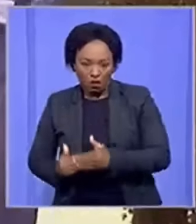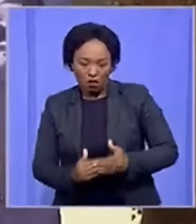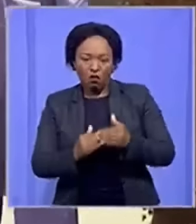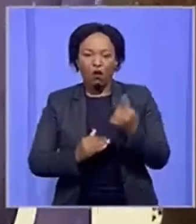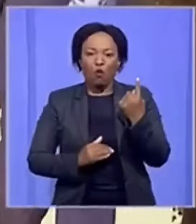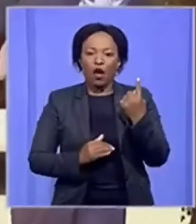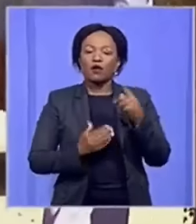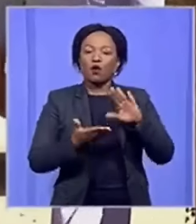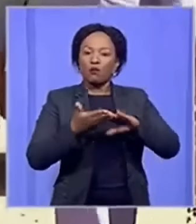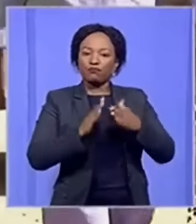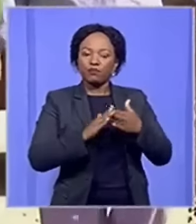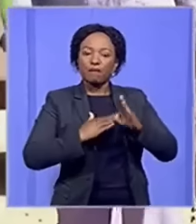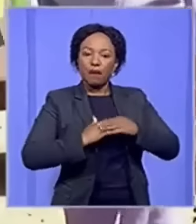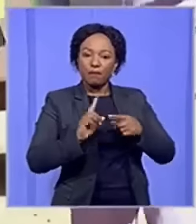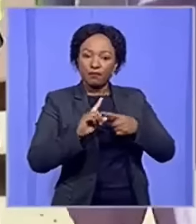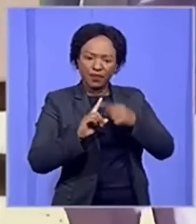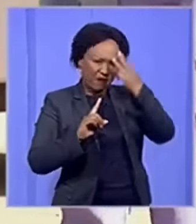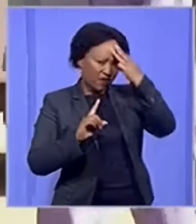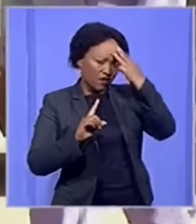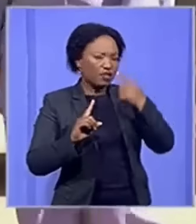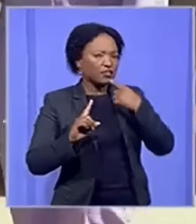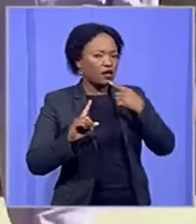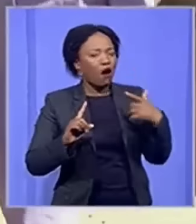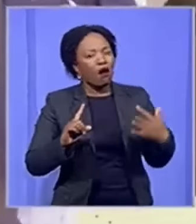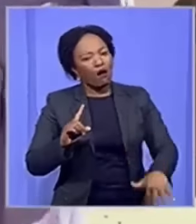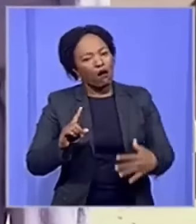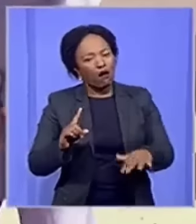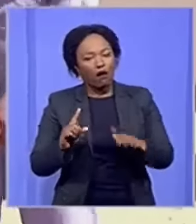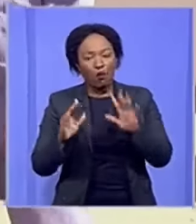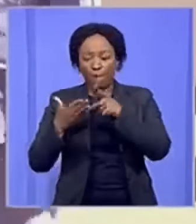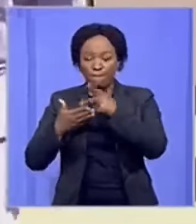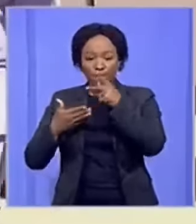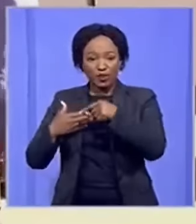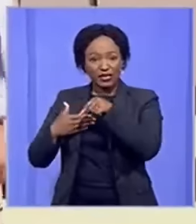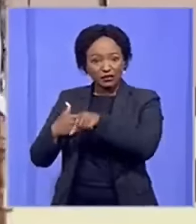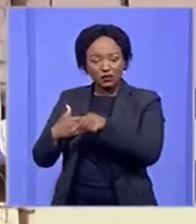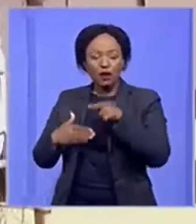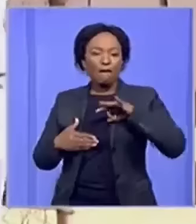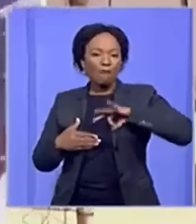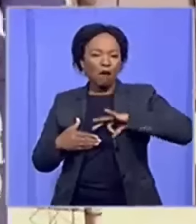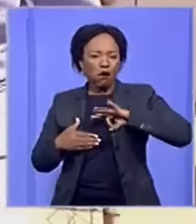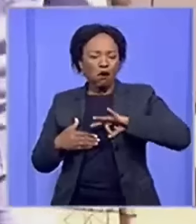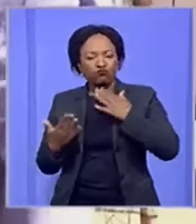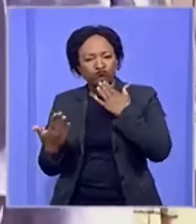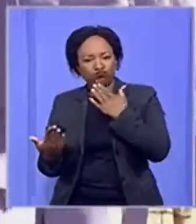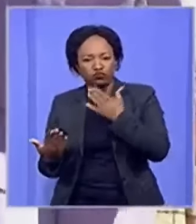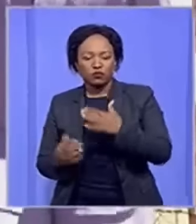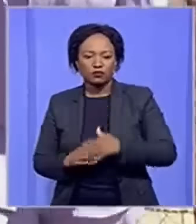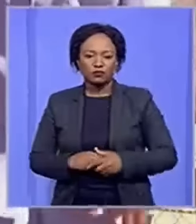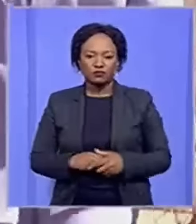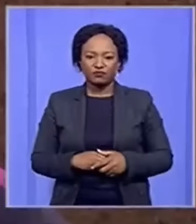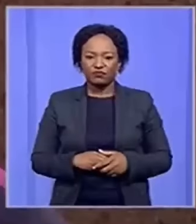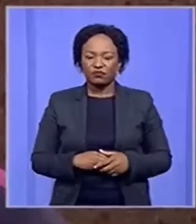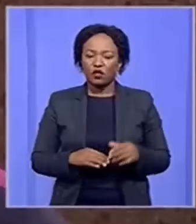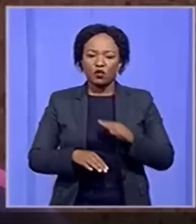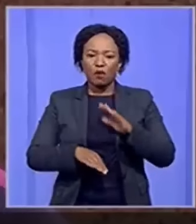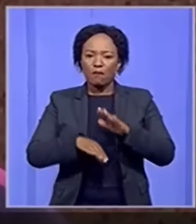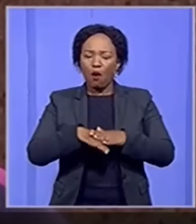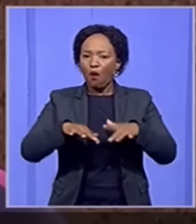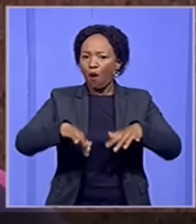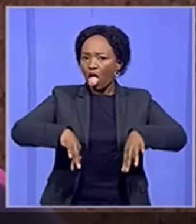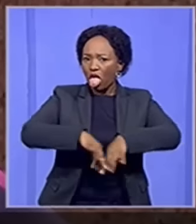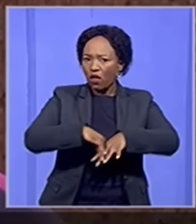mo Mahikeng a re ba ungwela molemo ke ditirelo tsa projeke eno. Magogwe ngwana ka ga sa thola nna leswa e sale jaaka